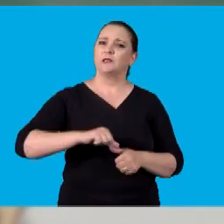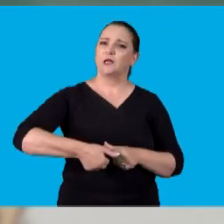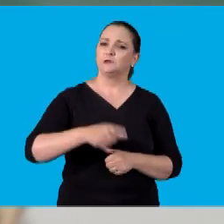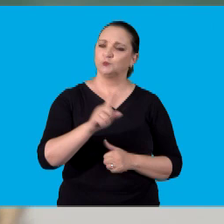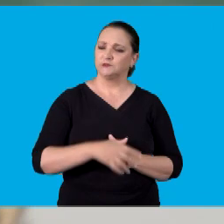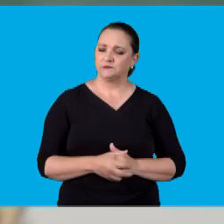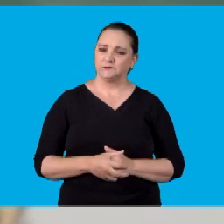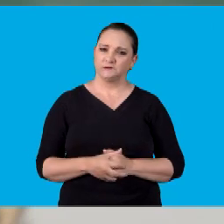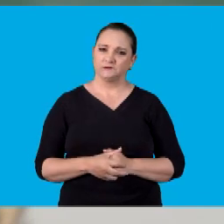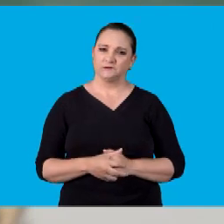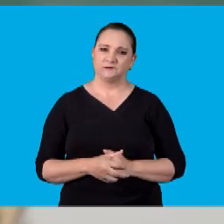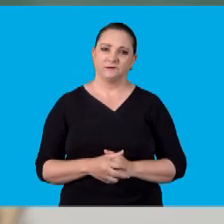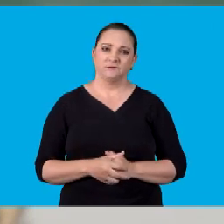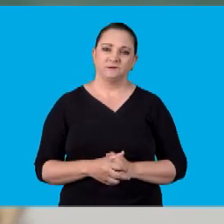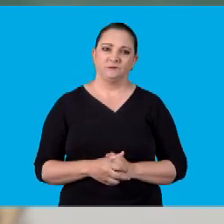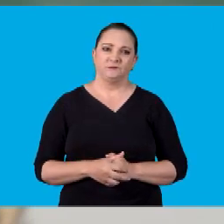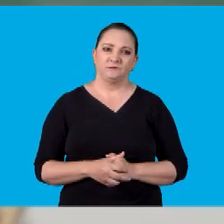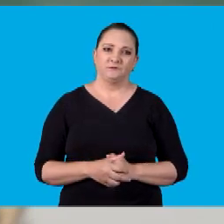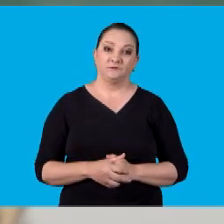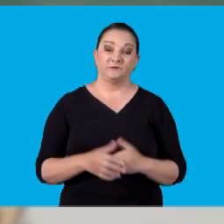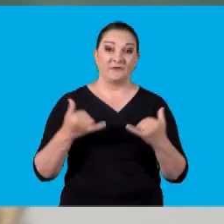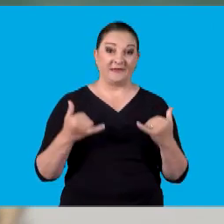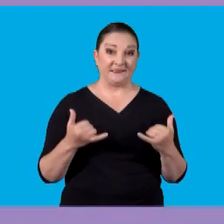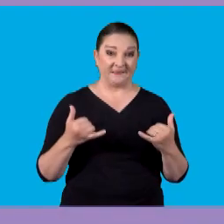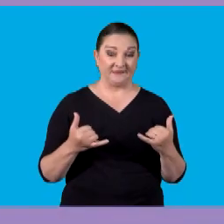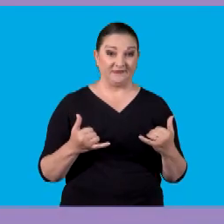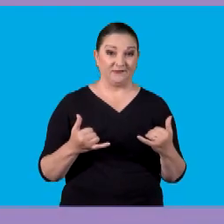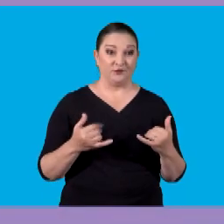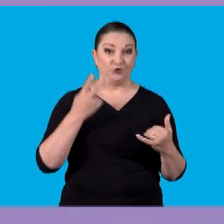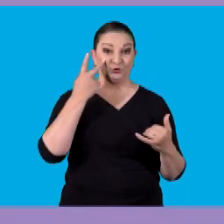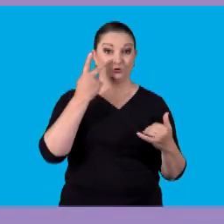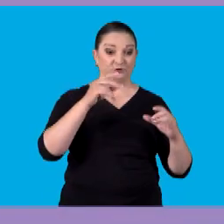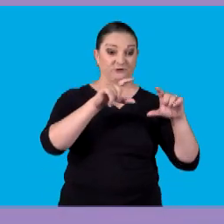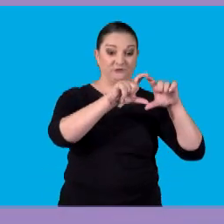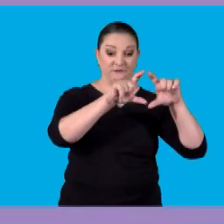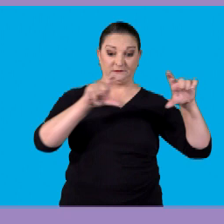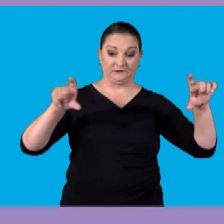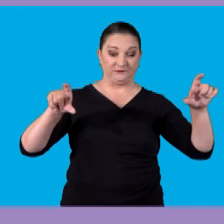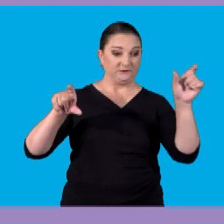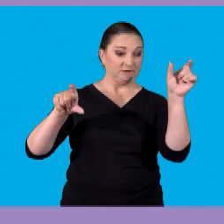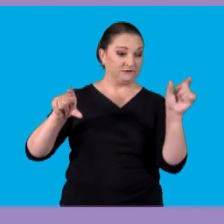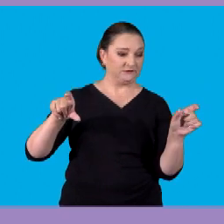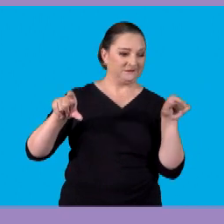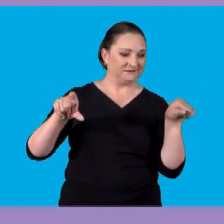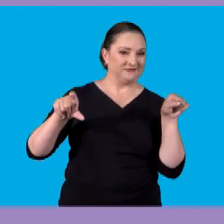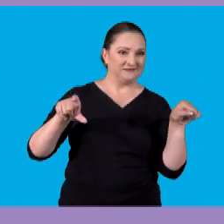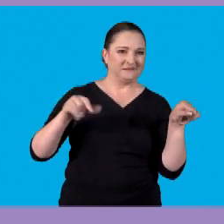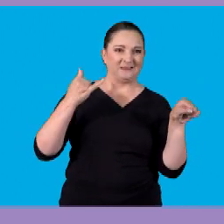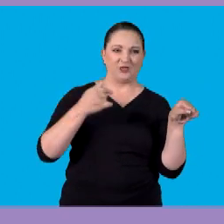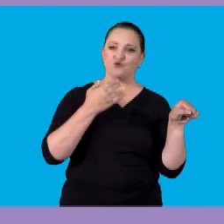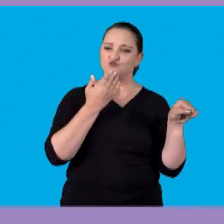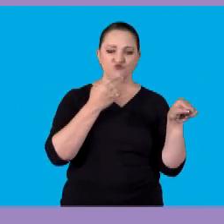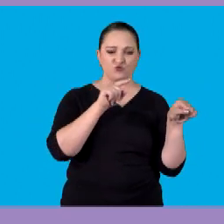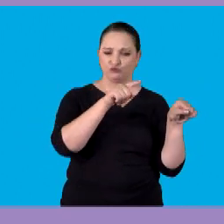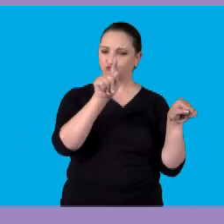question. Now, this question here, we need to look at the property that is listed below and tick